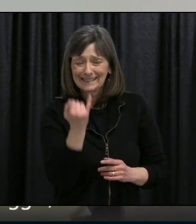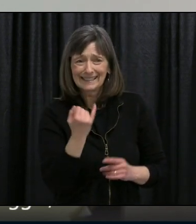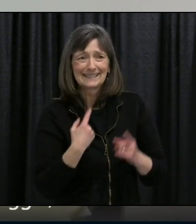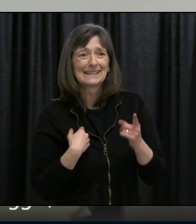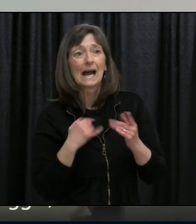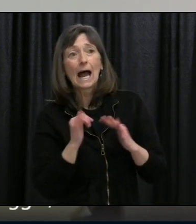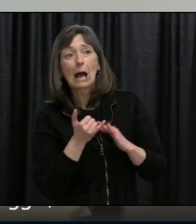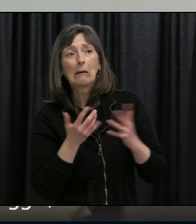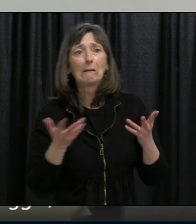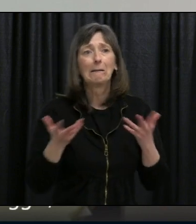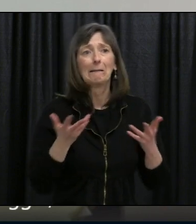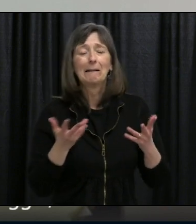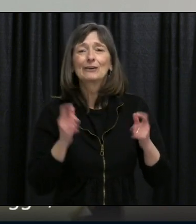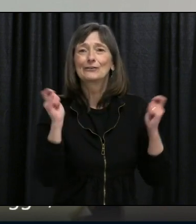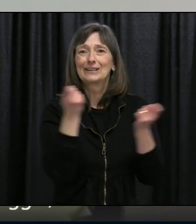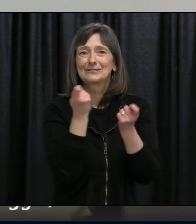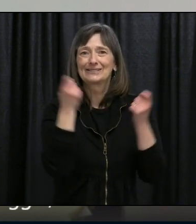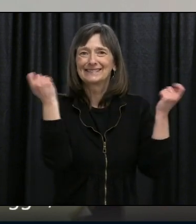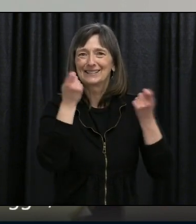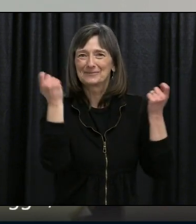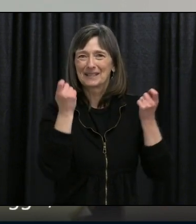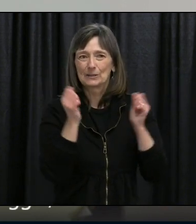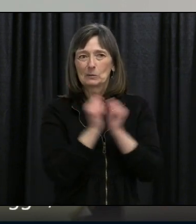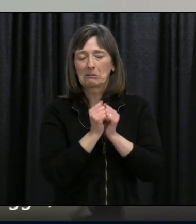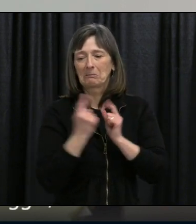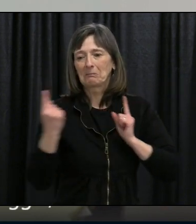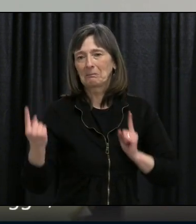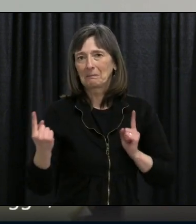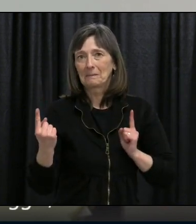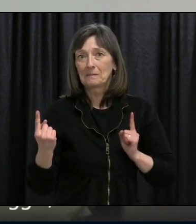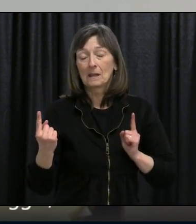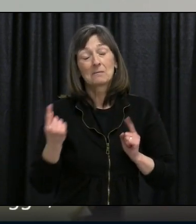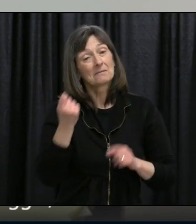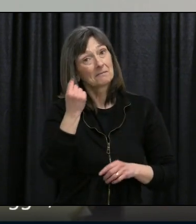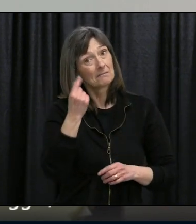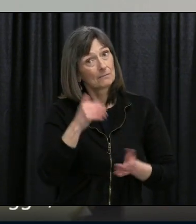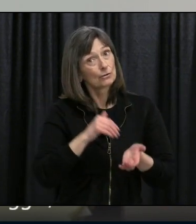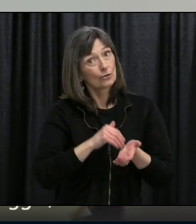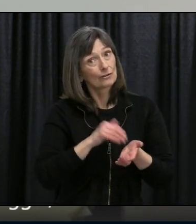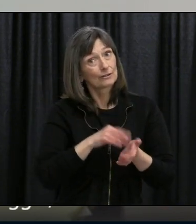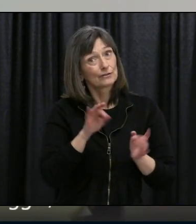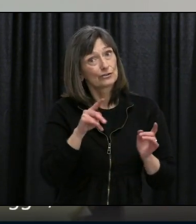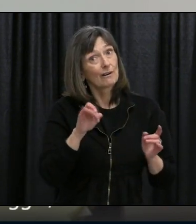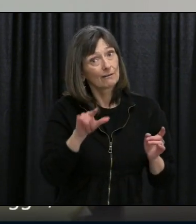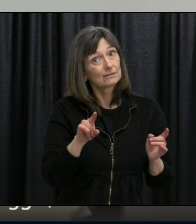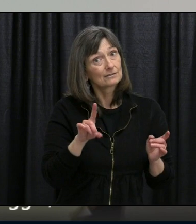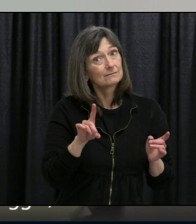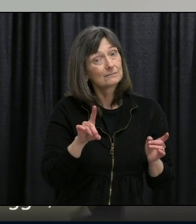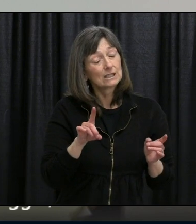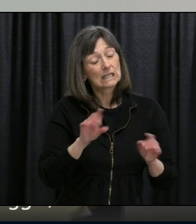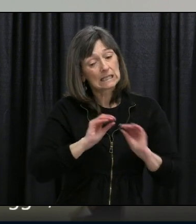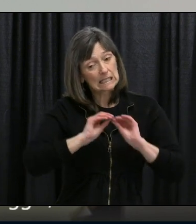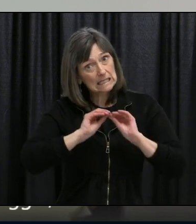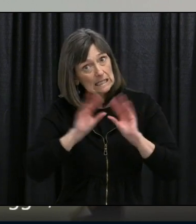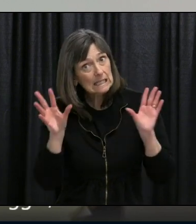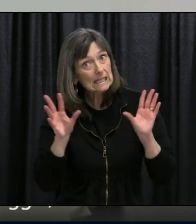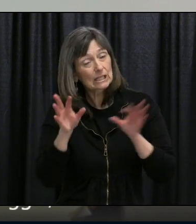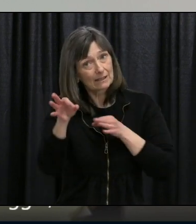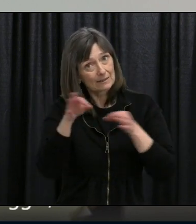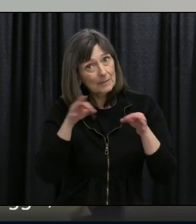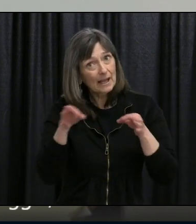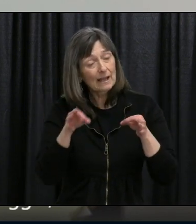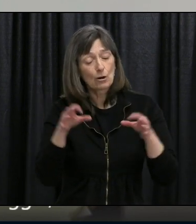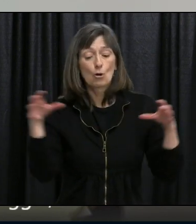with that. But again, Dr. Fitzgerald has been very clear about what she means about gatherings, and that is not having a